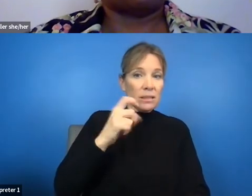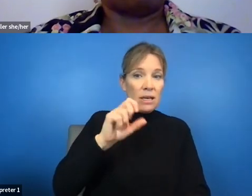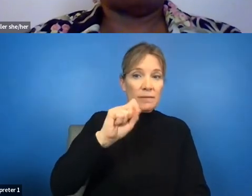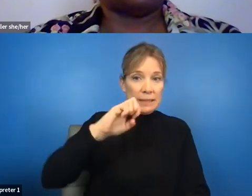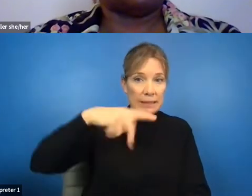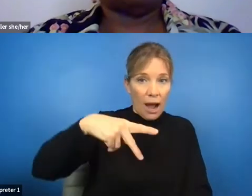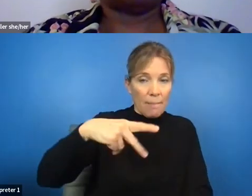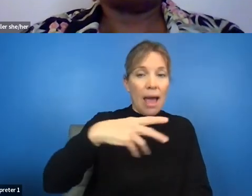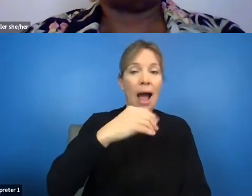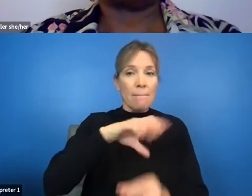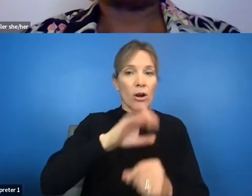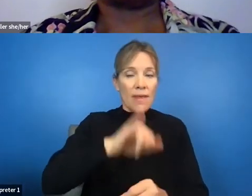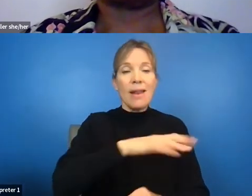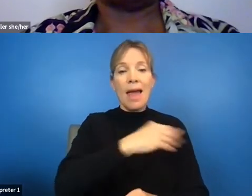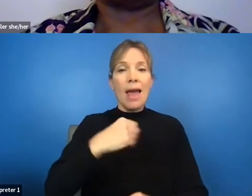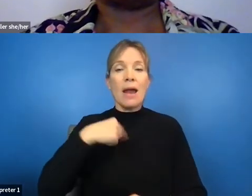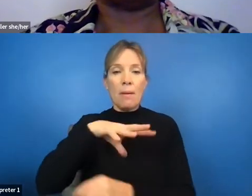part of the